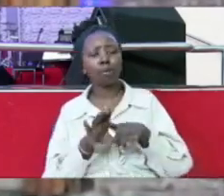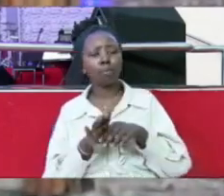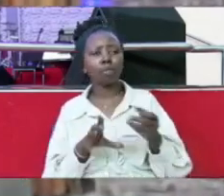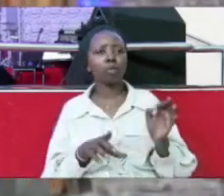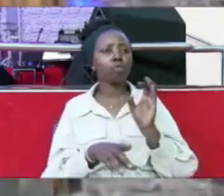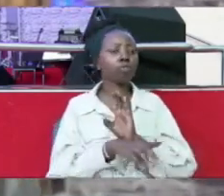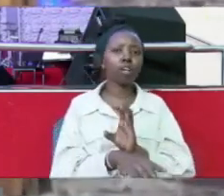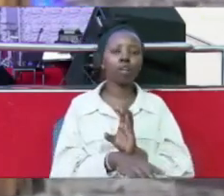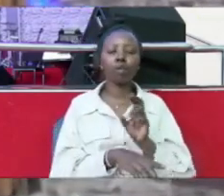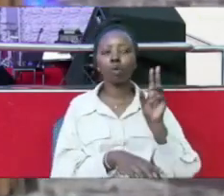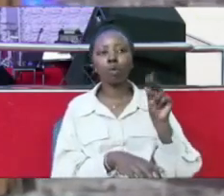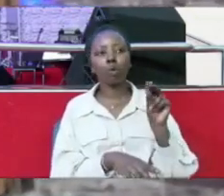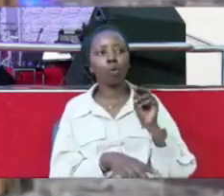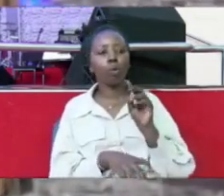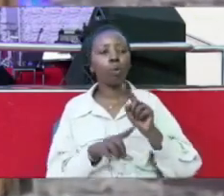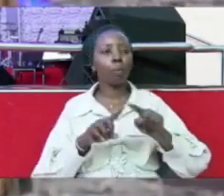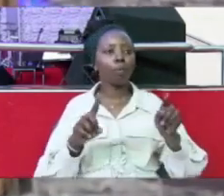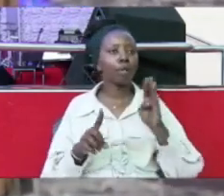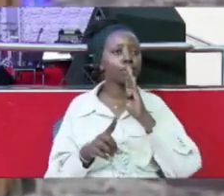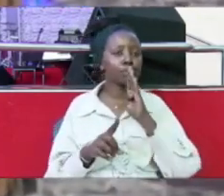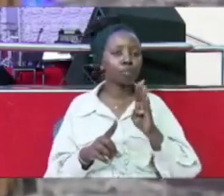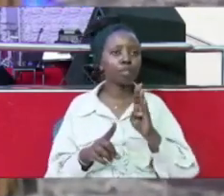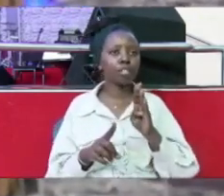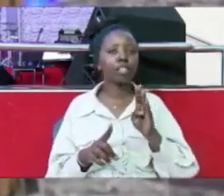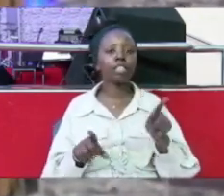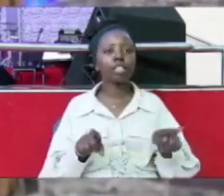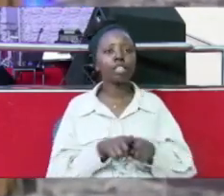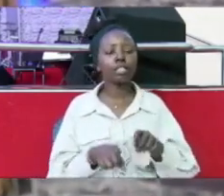but we will desire to be Christ-like.